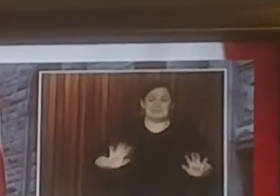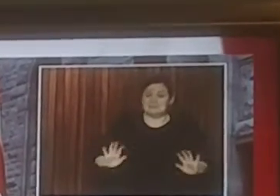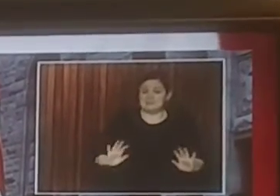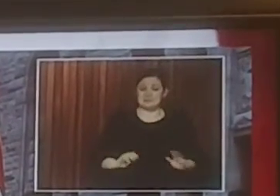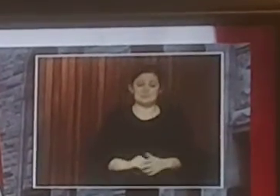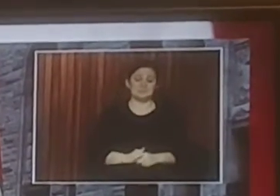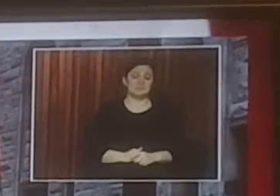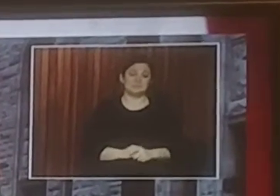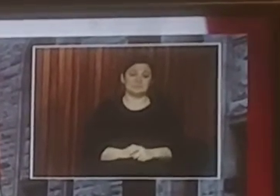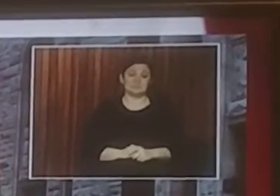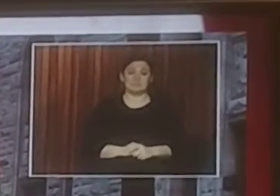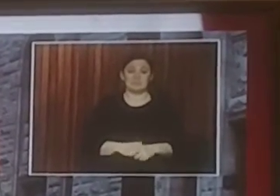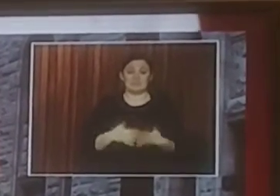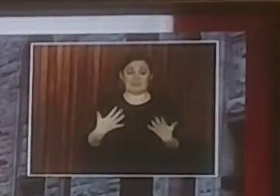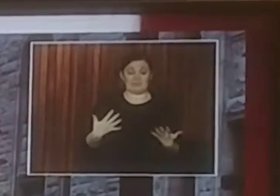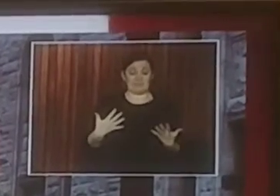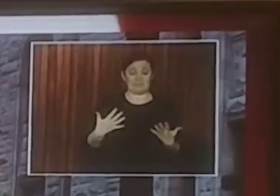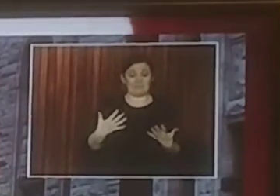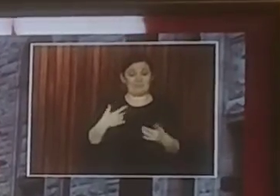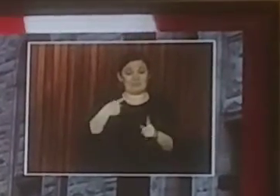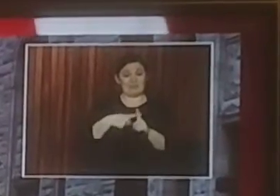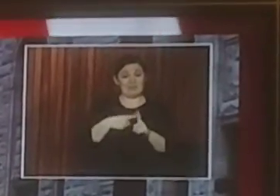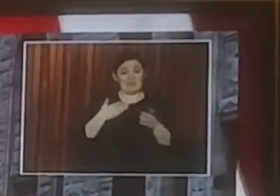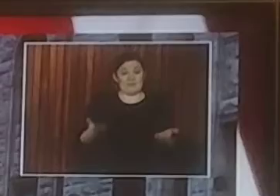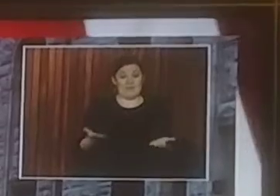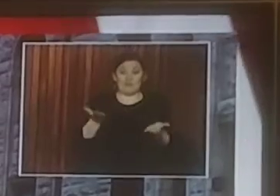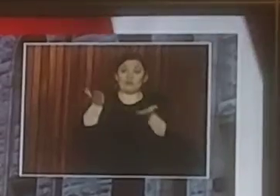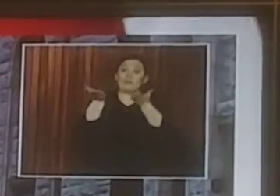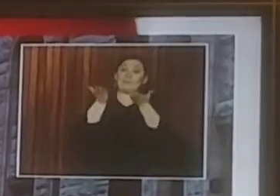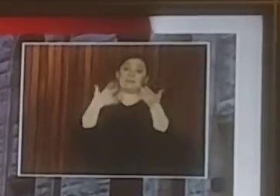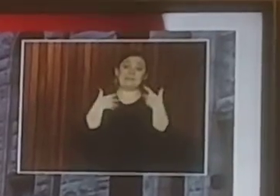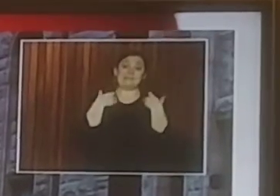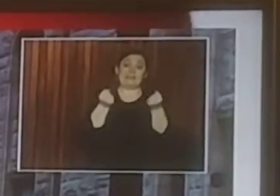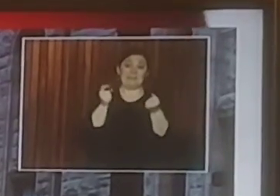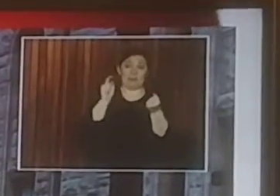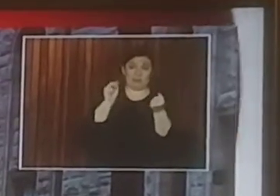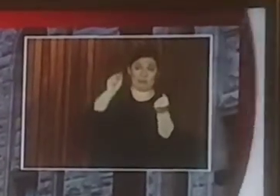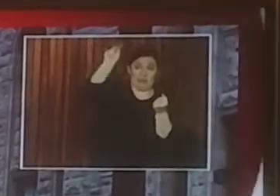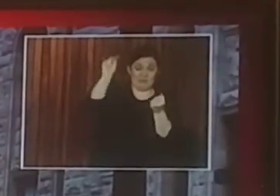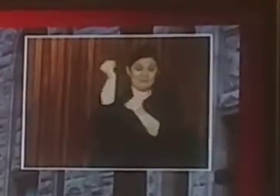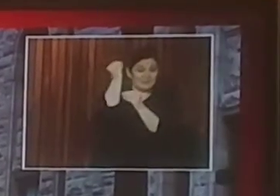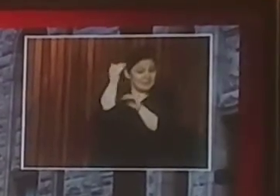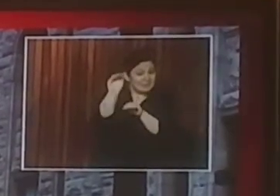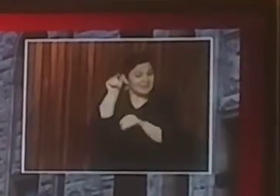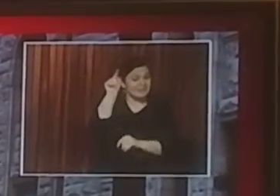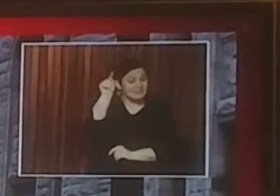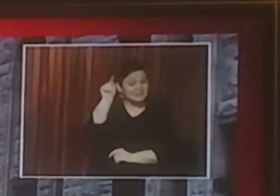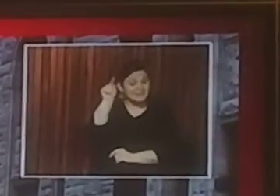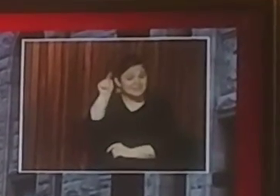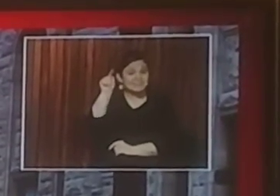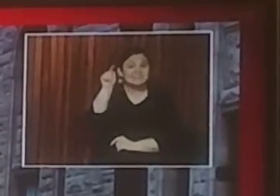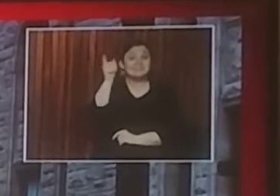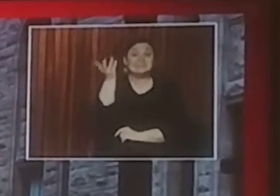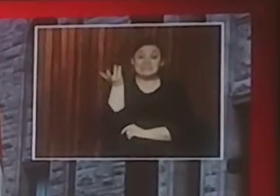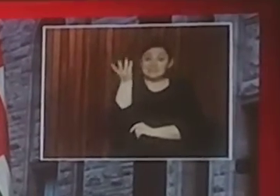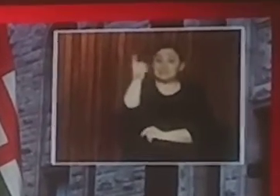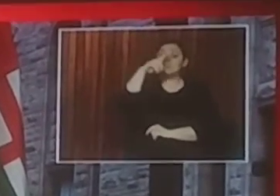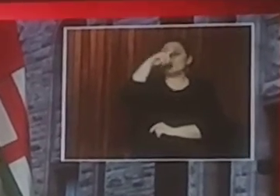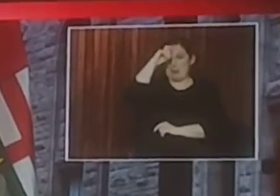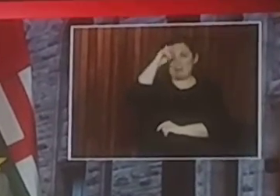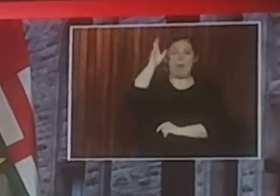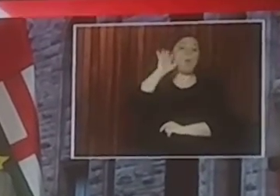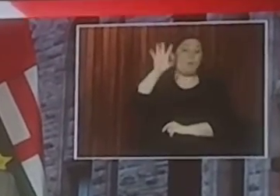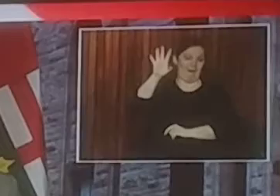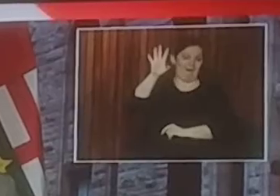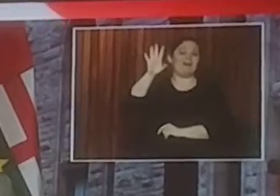time of era that the health services up there are set up seasonally as well. They have it for the local community. They have not surged up with locums and other